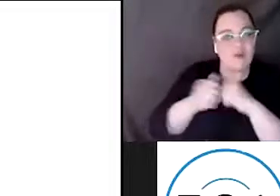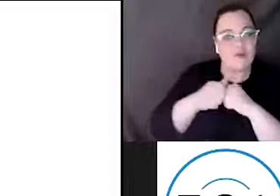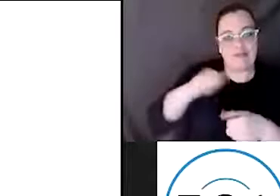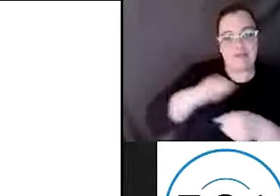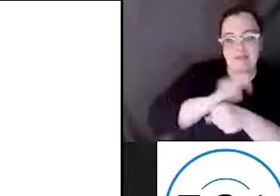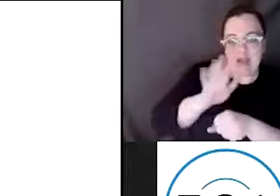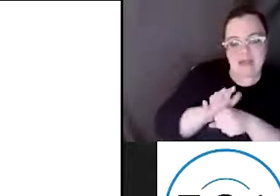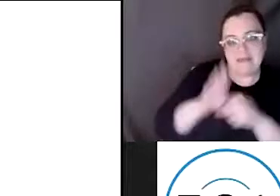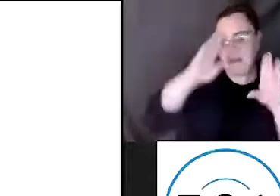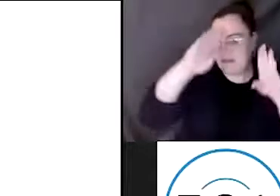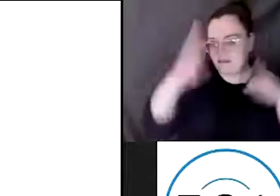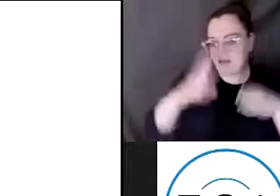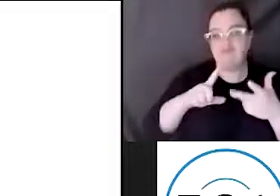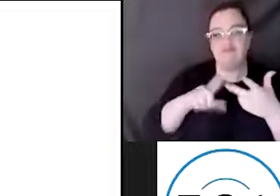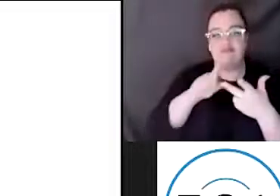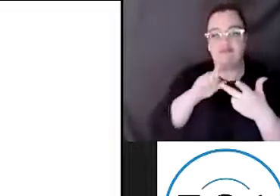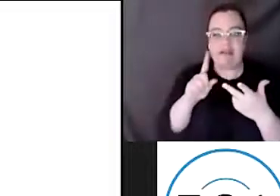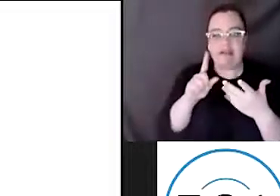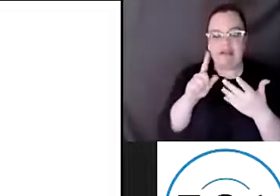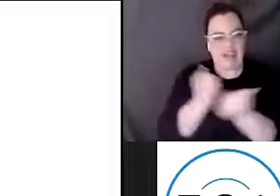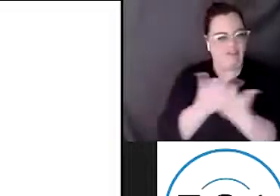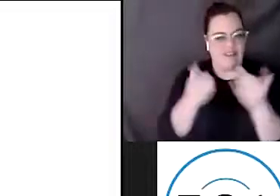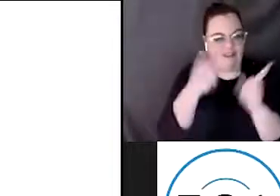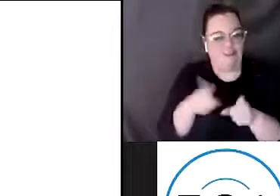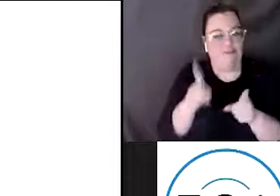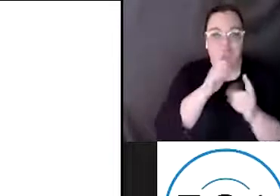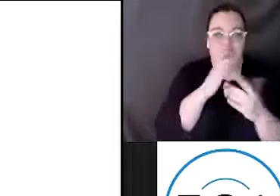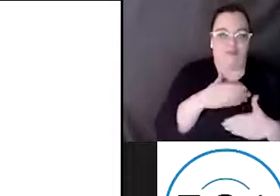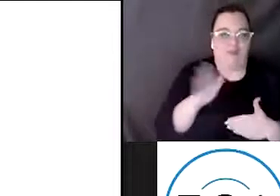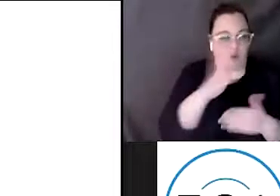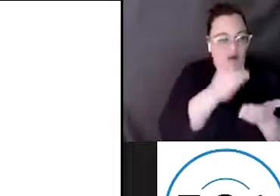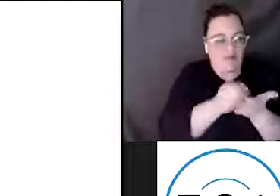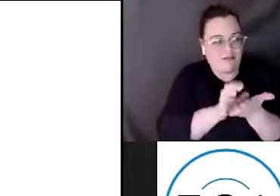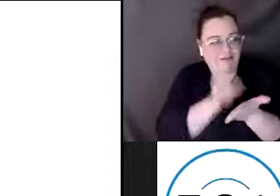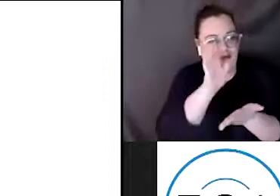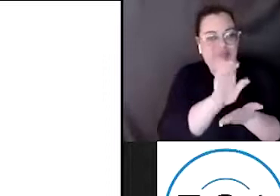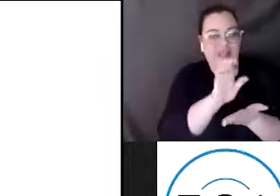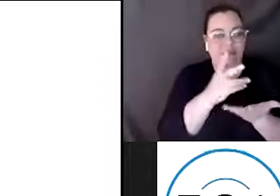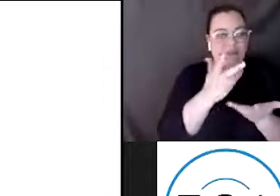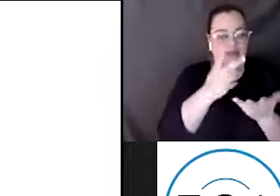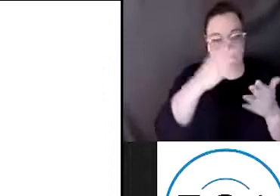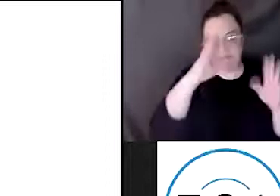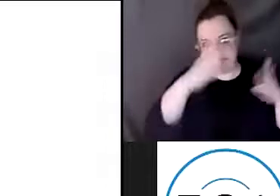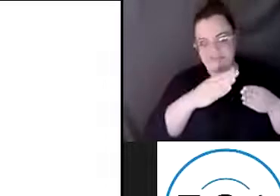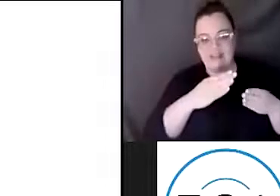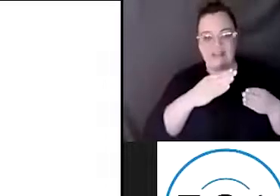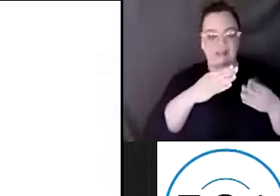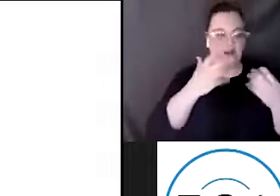and just appreciate everyone's investment in this work and your constancy in advancing the health and safety of our